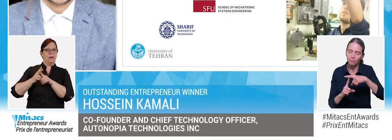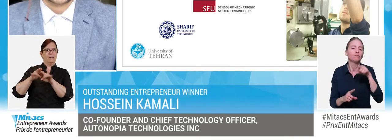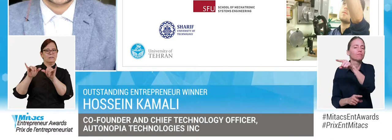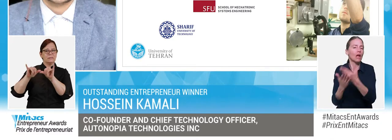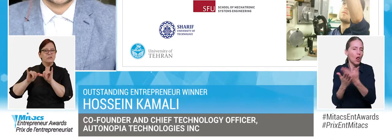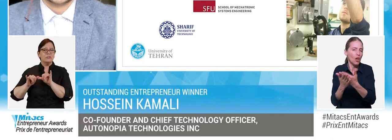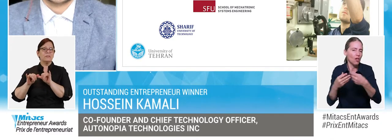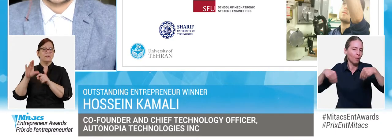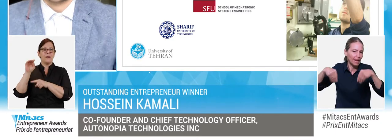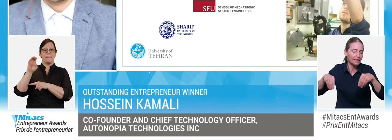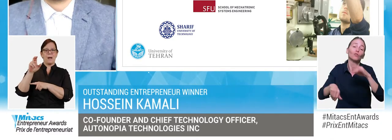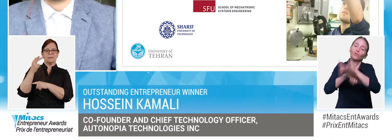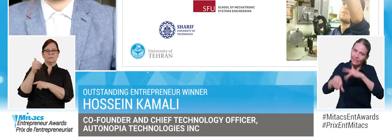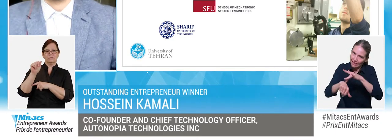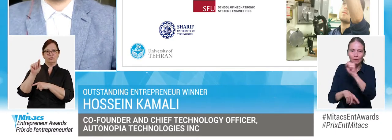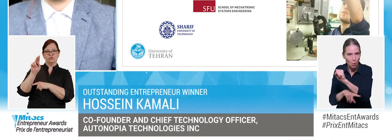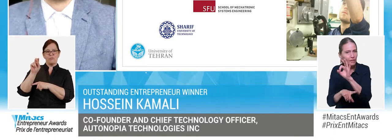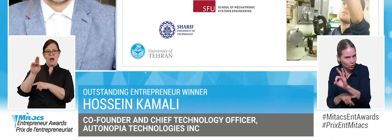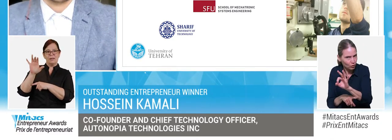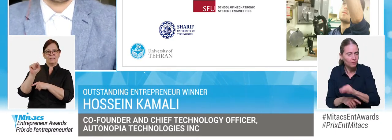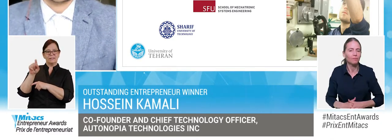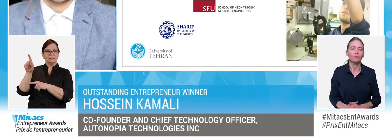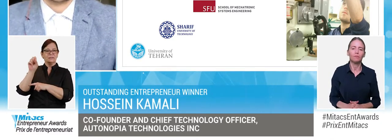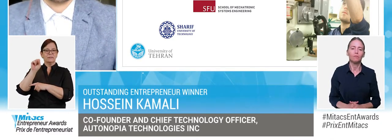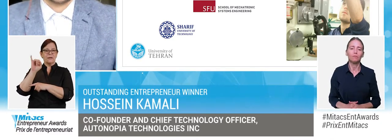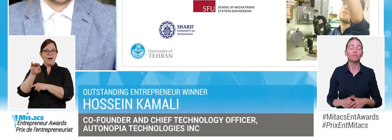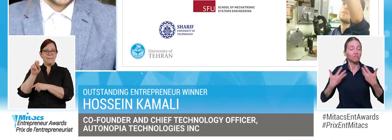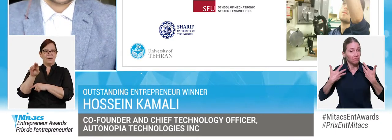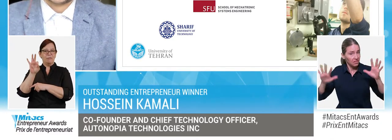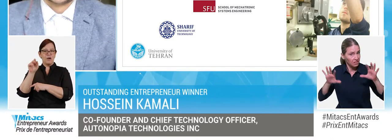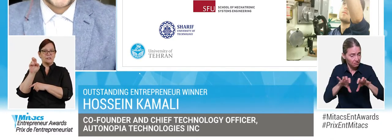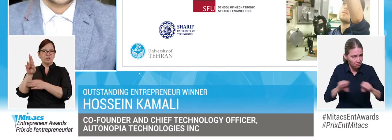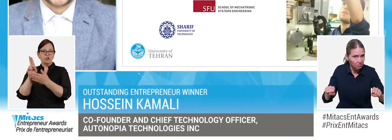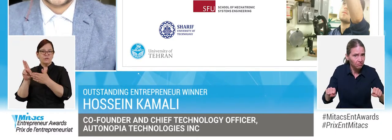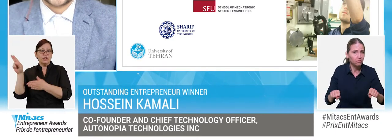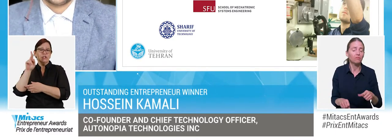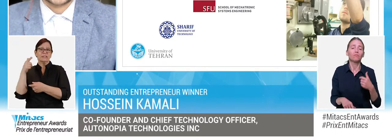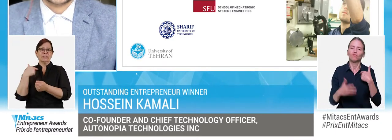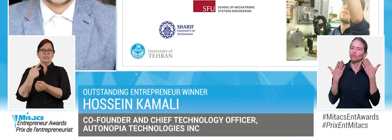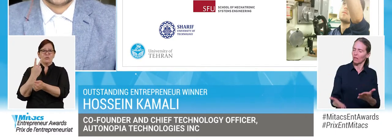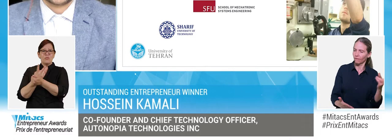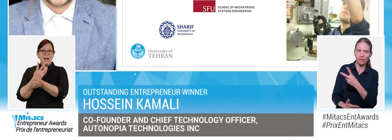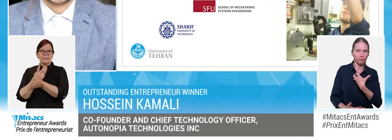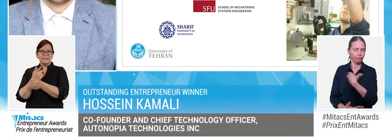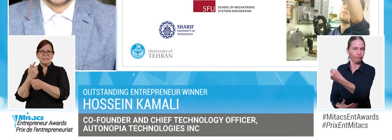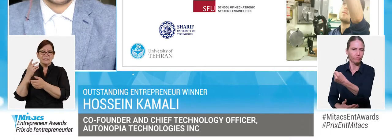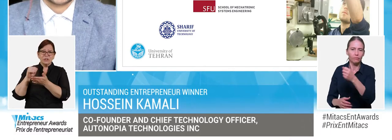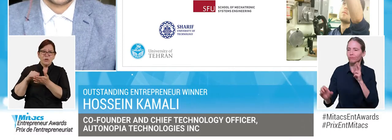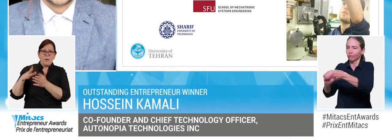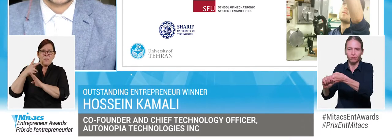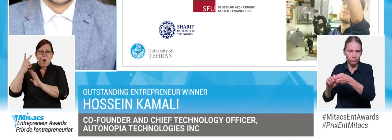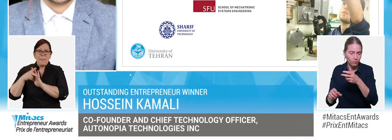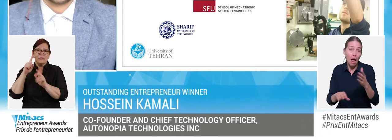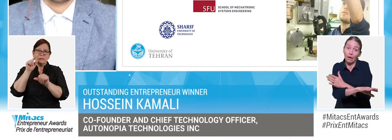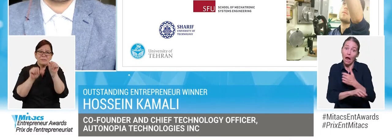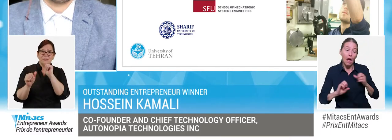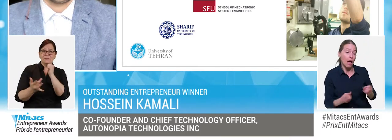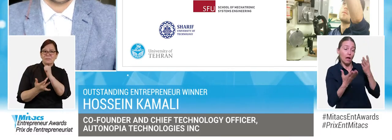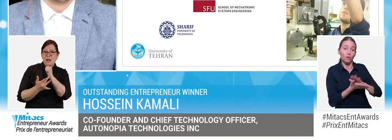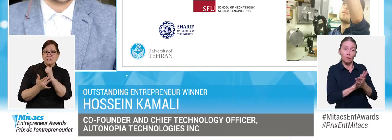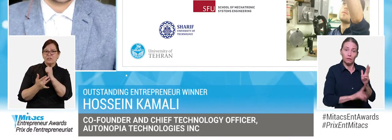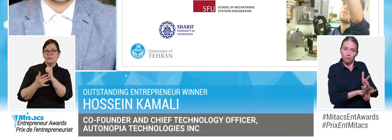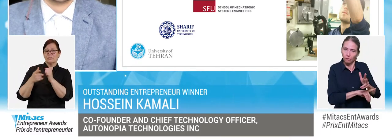technology commercialization at SFU School of Business. After graduating, I was soon employed in my field of